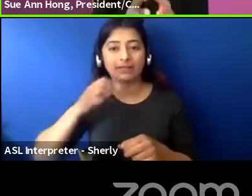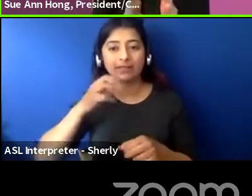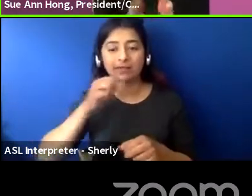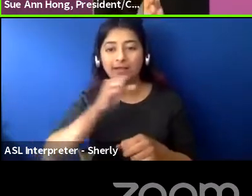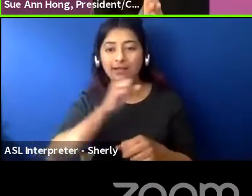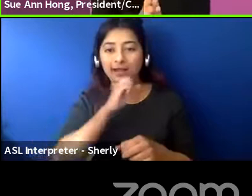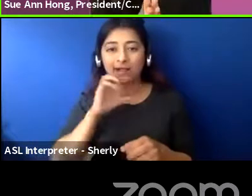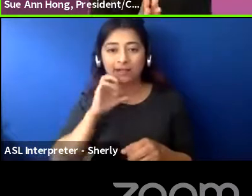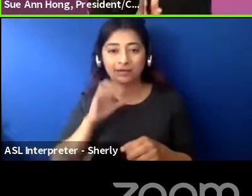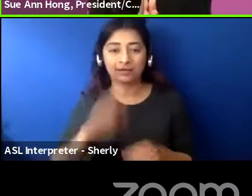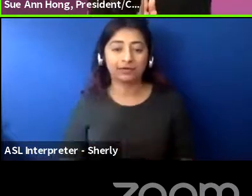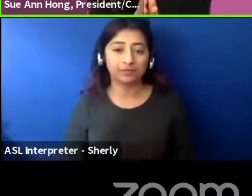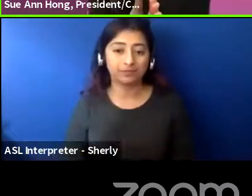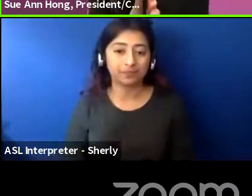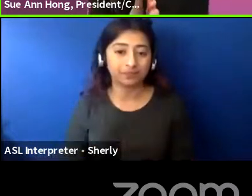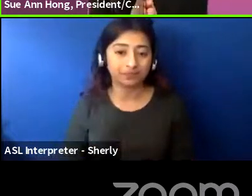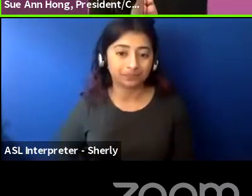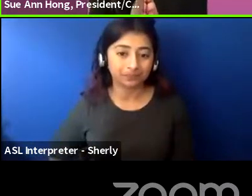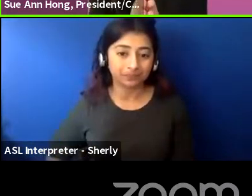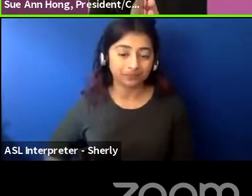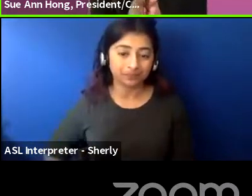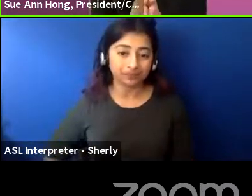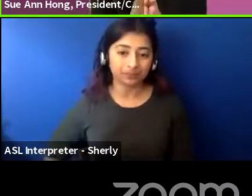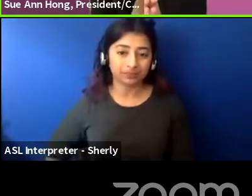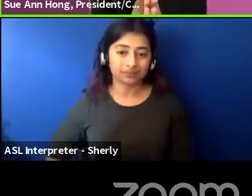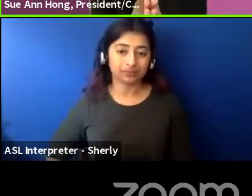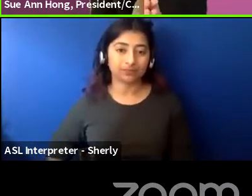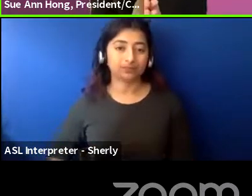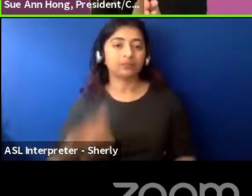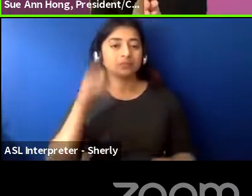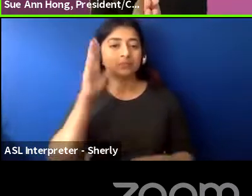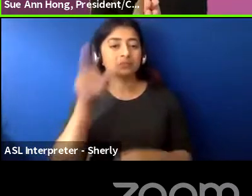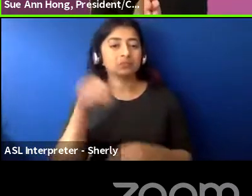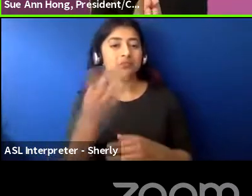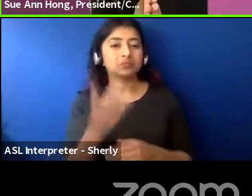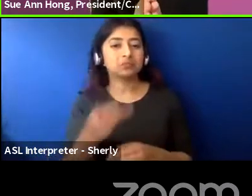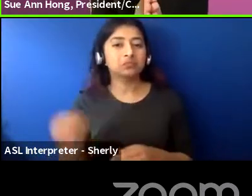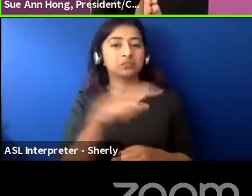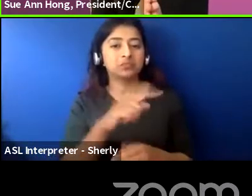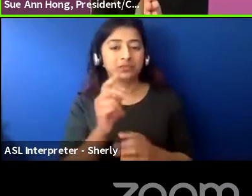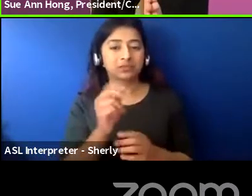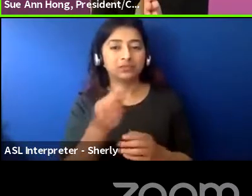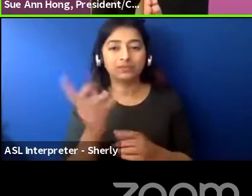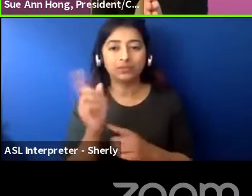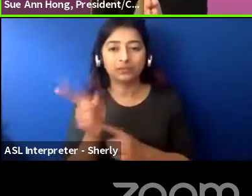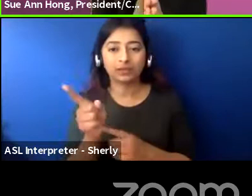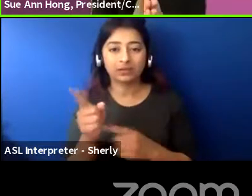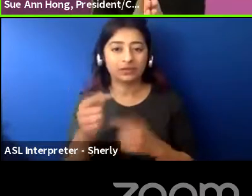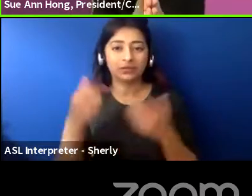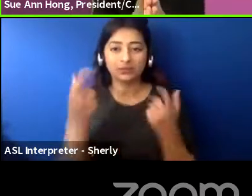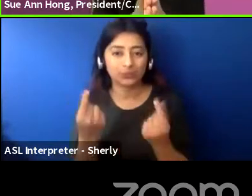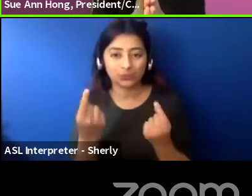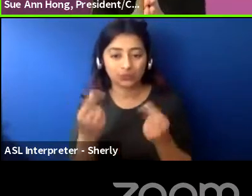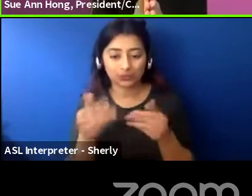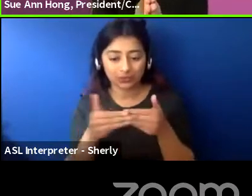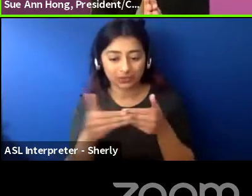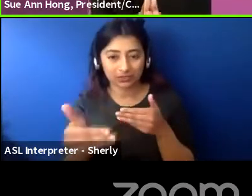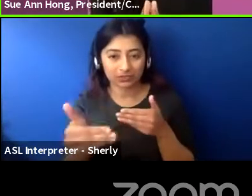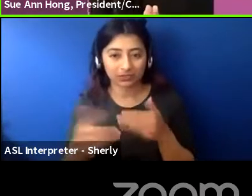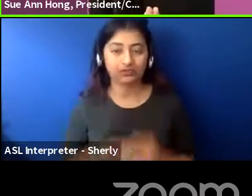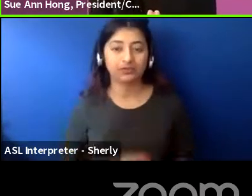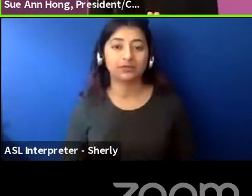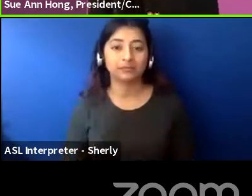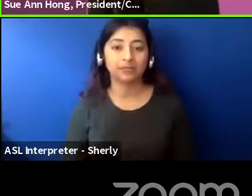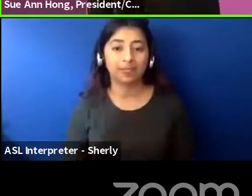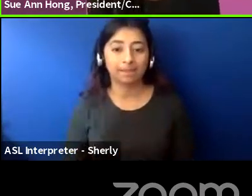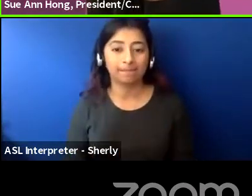So let me give you each of you a couple of minutes. What do we do? Where do we go from here? So let me start